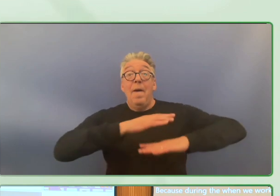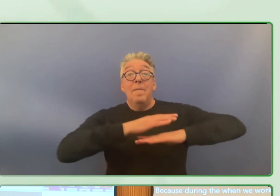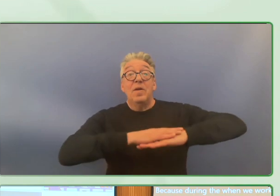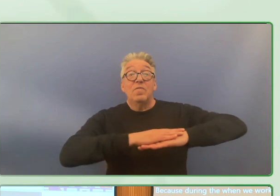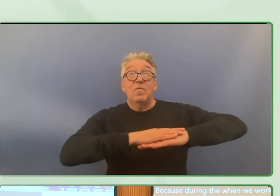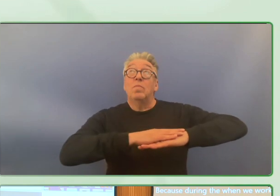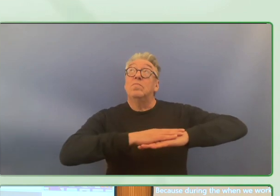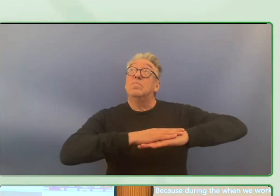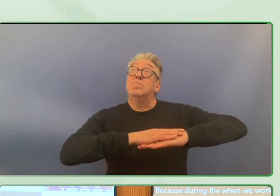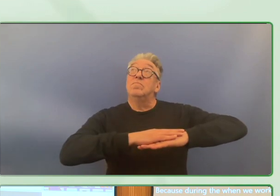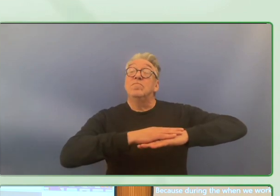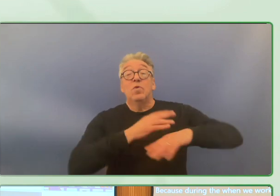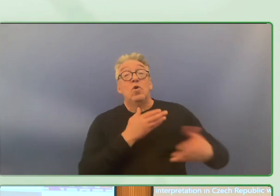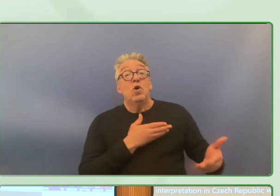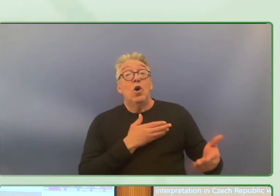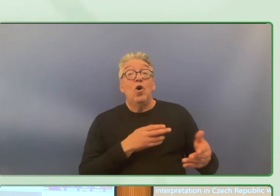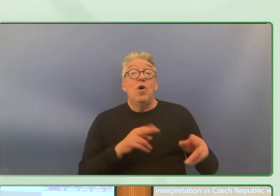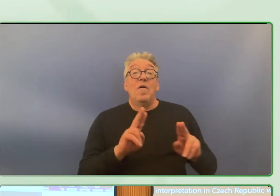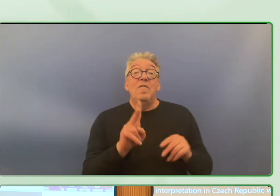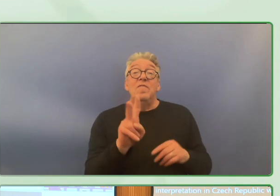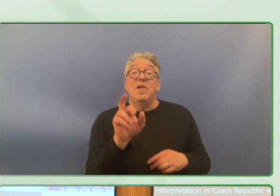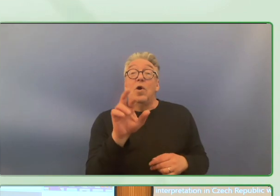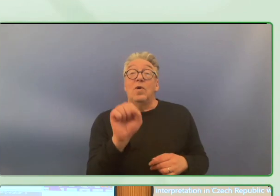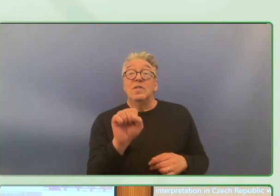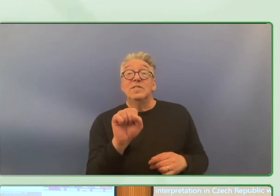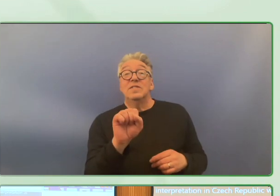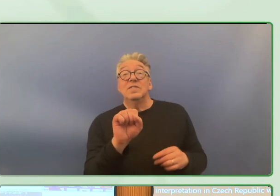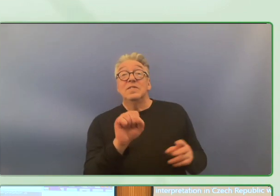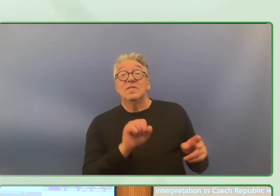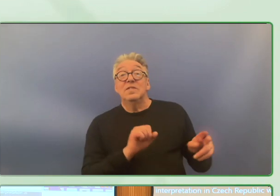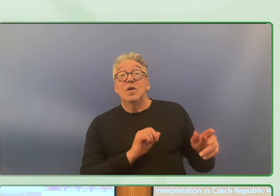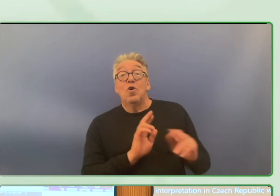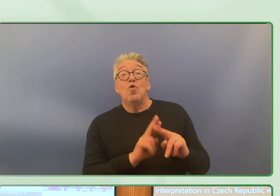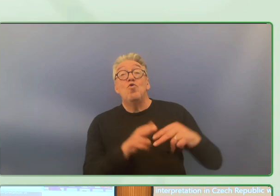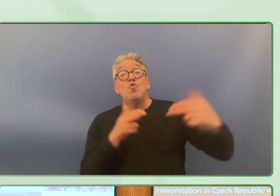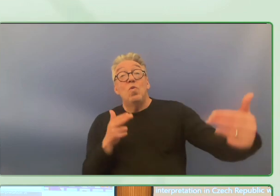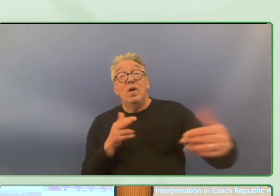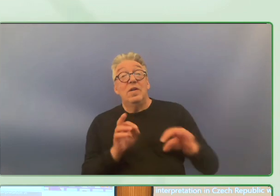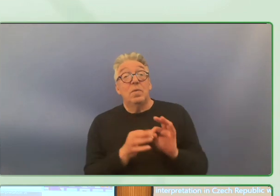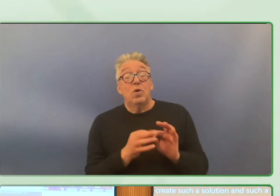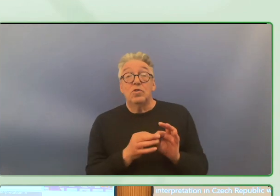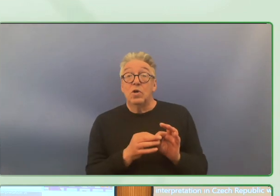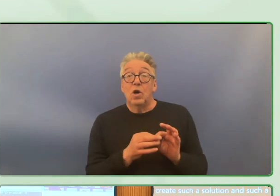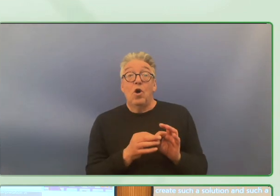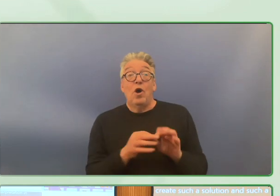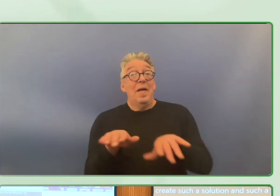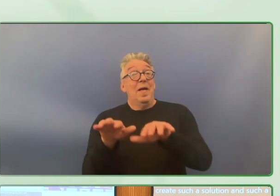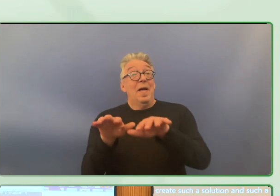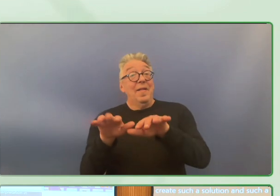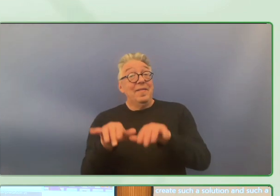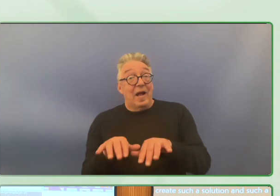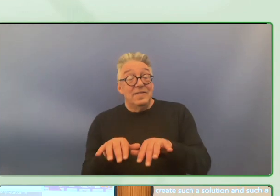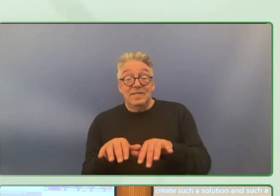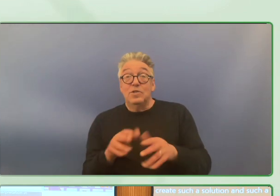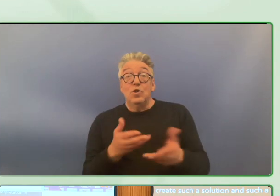services and video relay services, video remote interpreting services, and lastly, text relay services. So